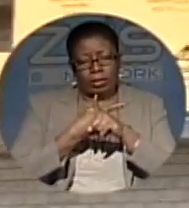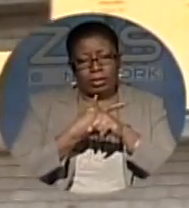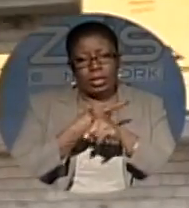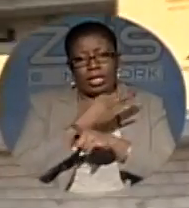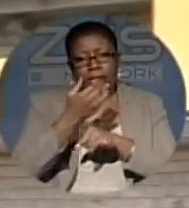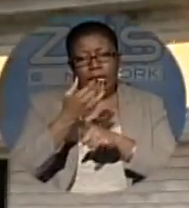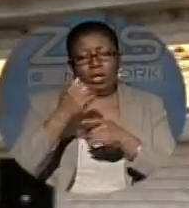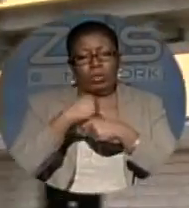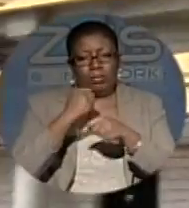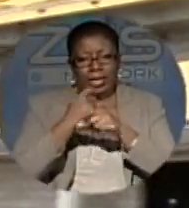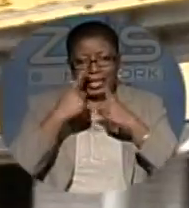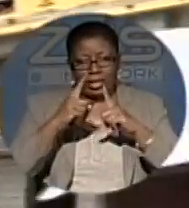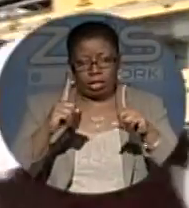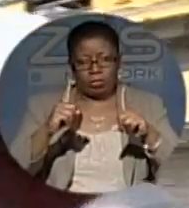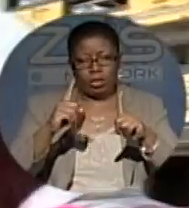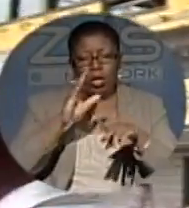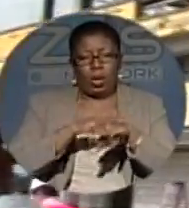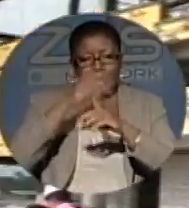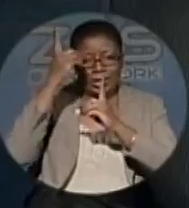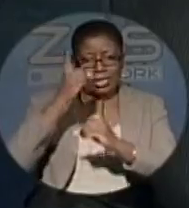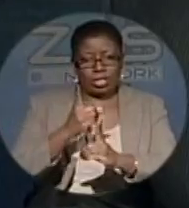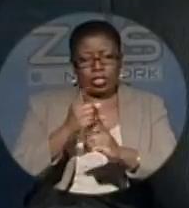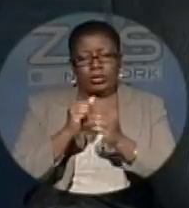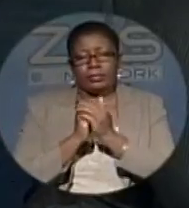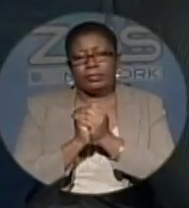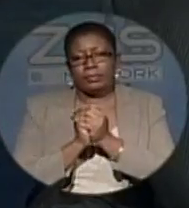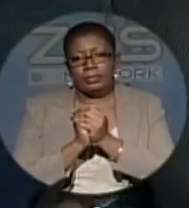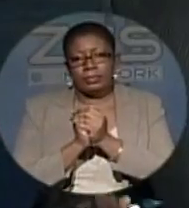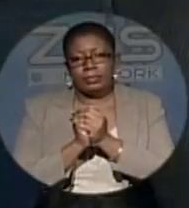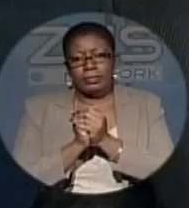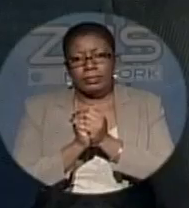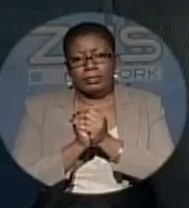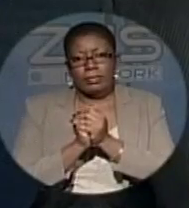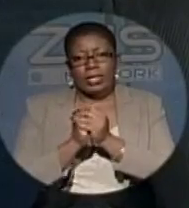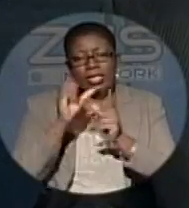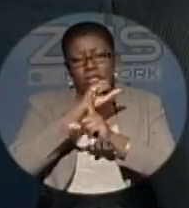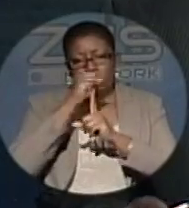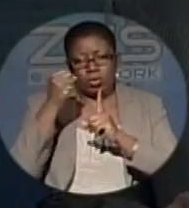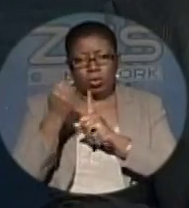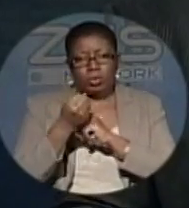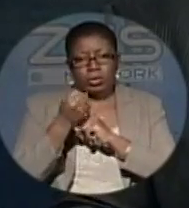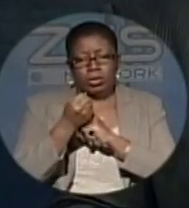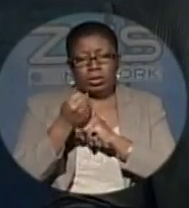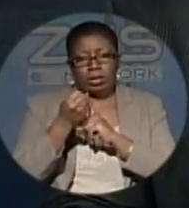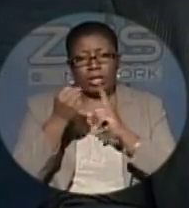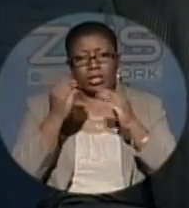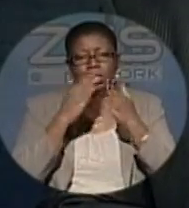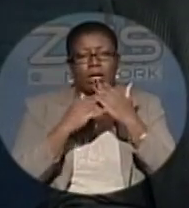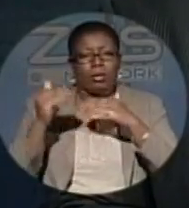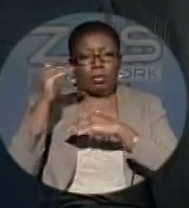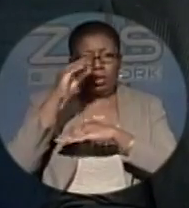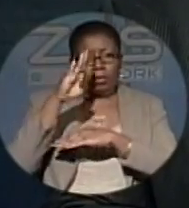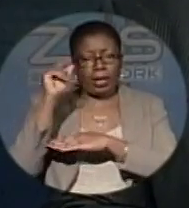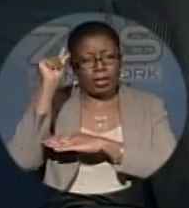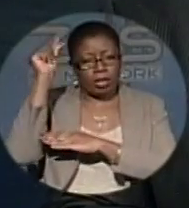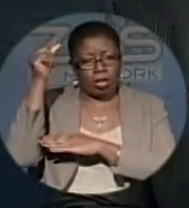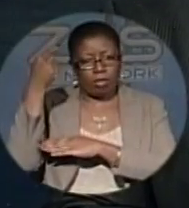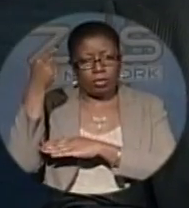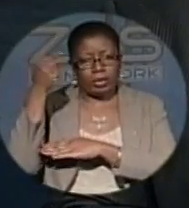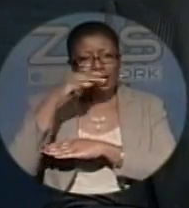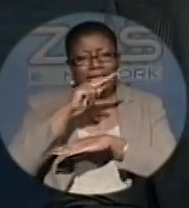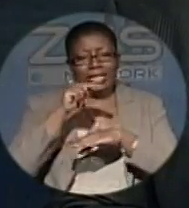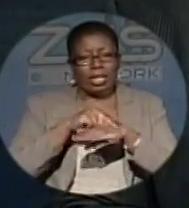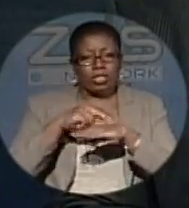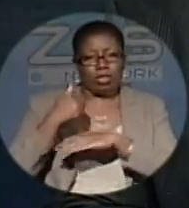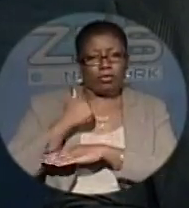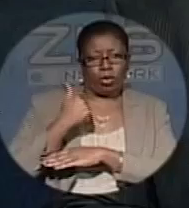decision. Carla Palmer, ZNS News. Thank you, Carla. Now on to a social initiative being promoted by the government. The National Volunteer Program